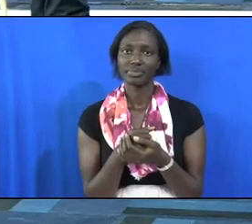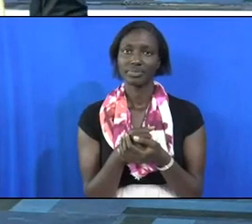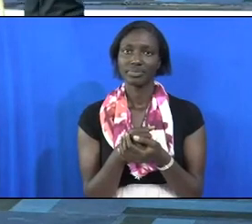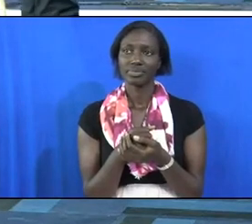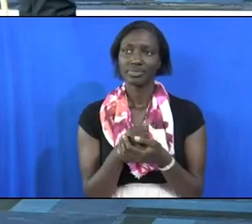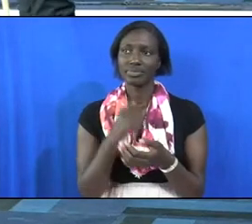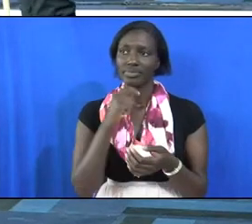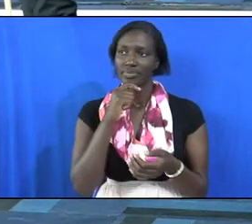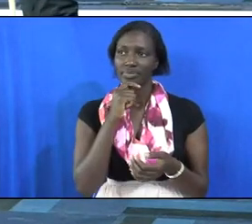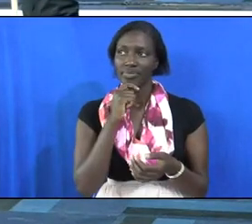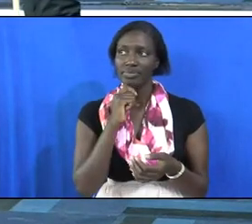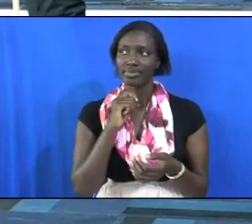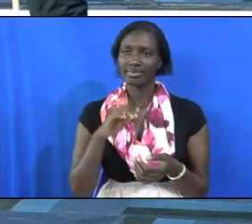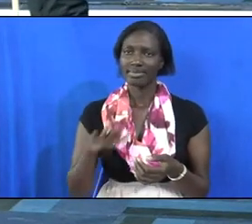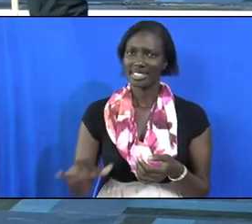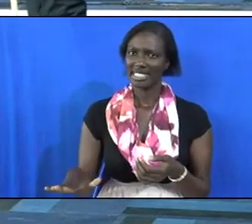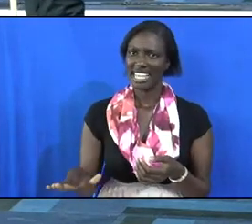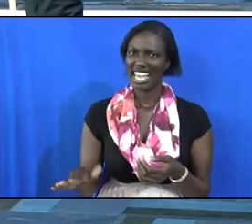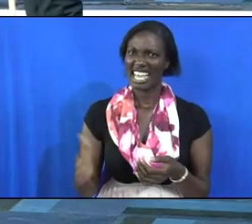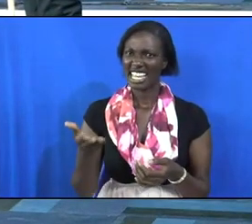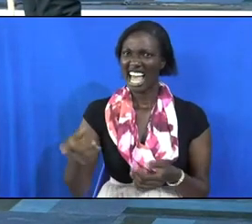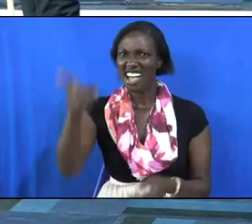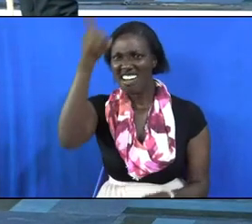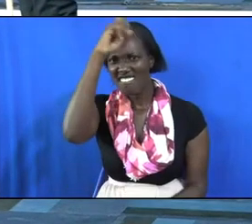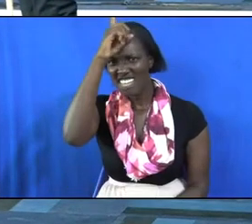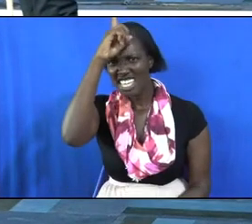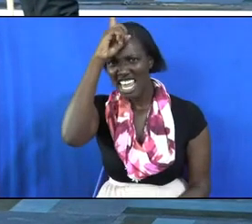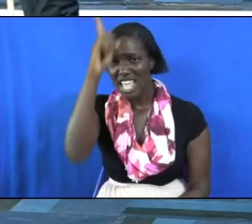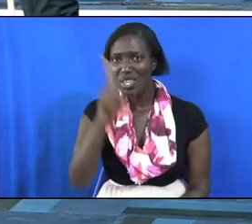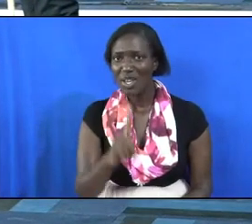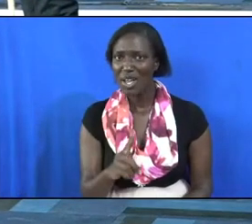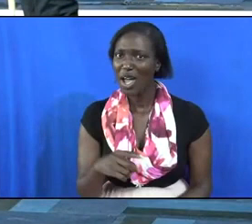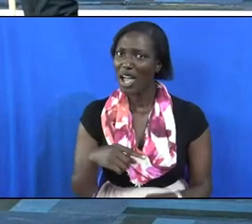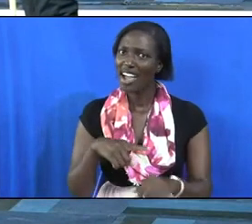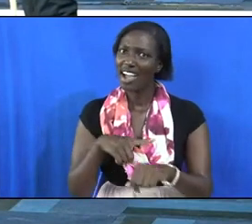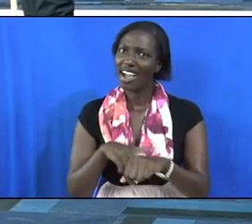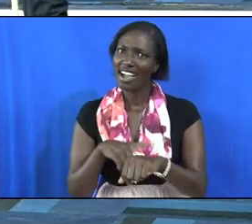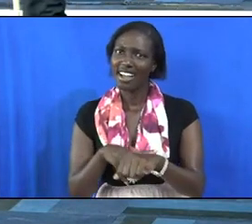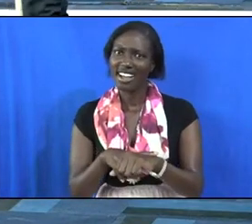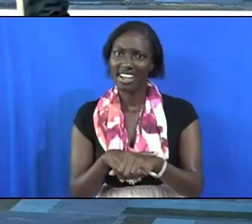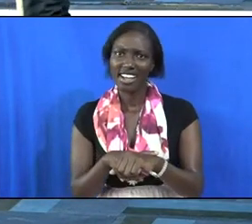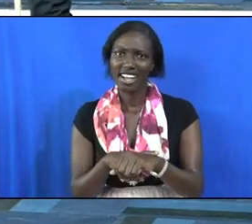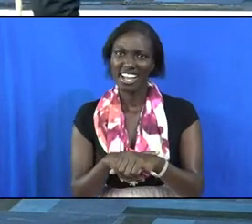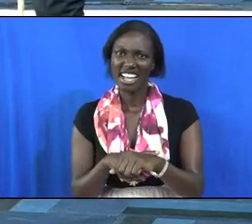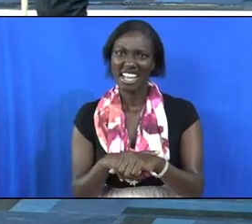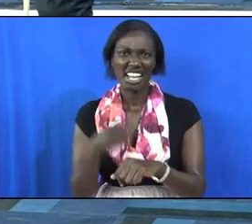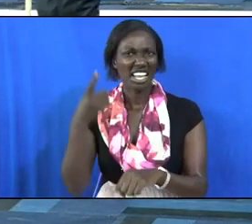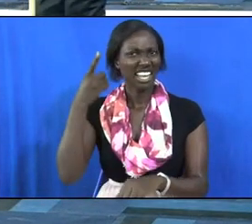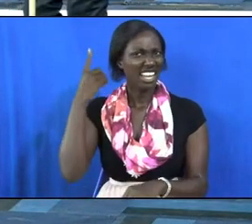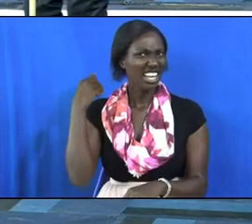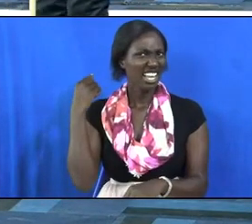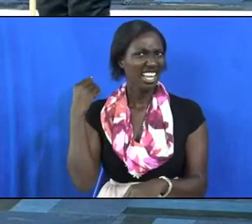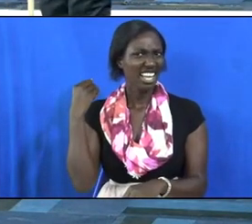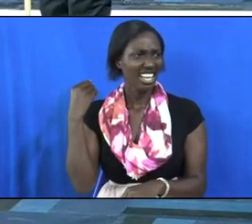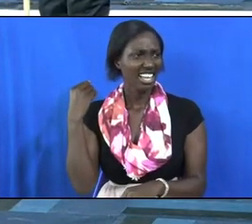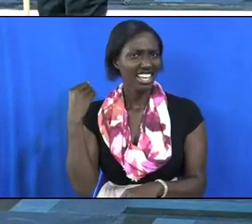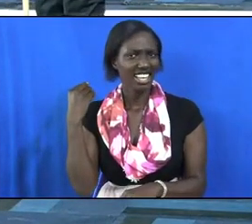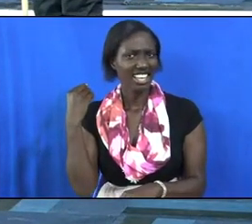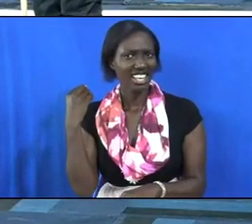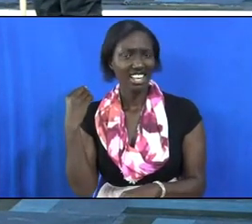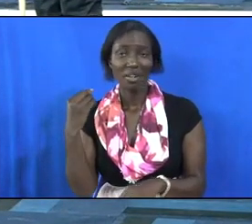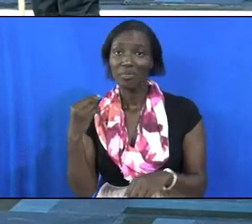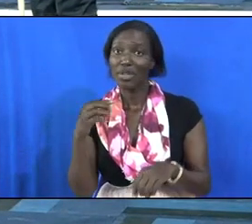Son, when were you last in the village? Not long ago. Well, which are